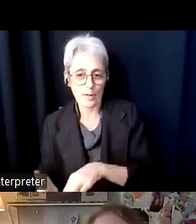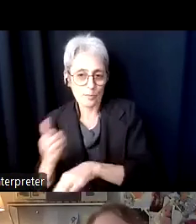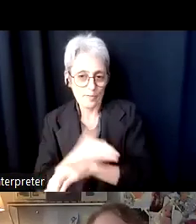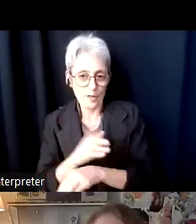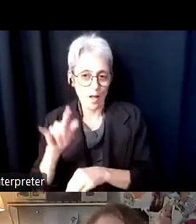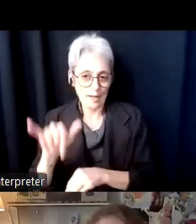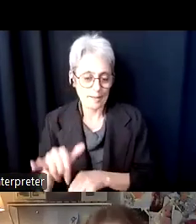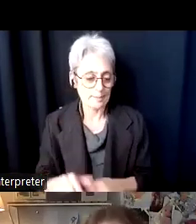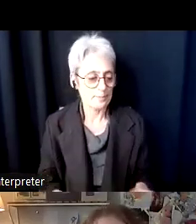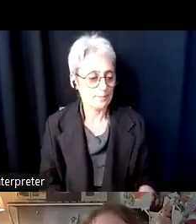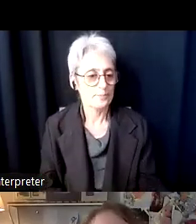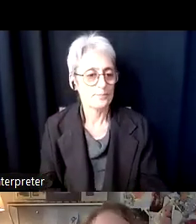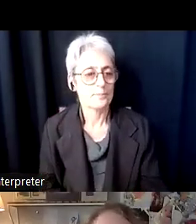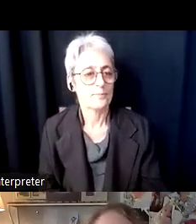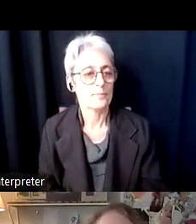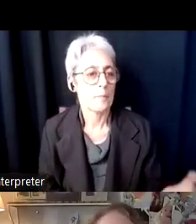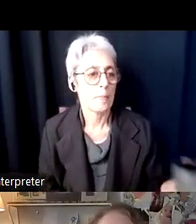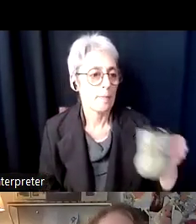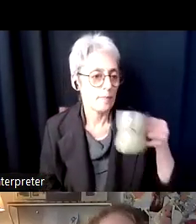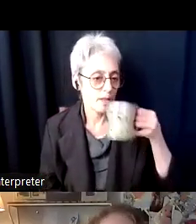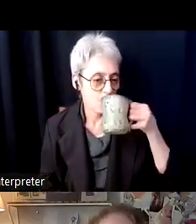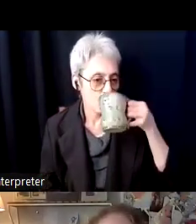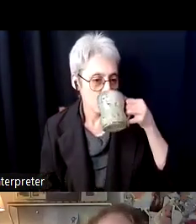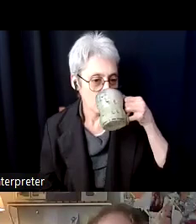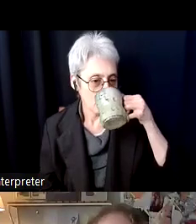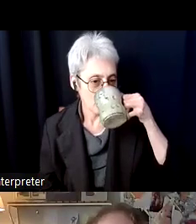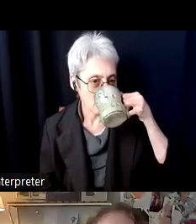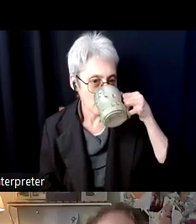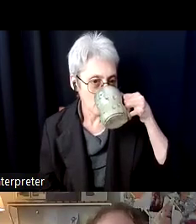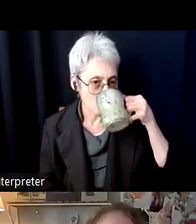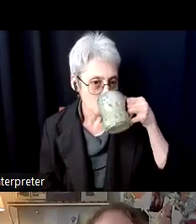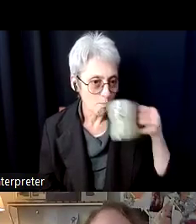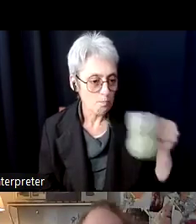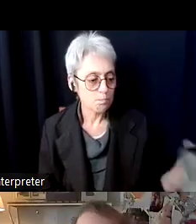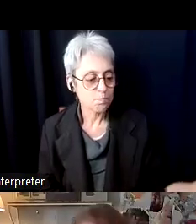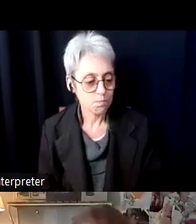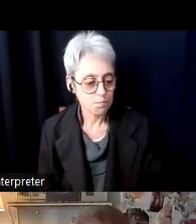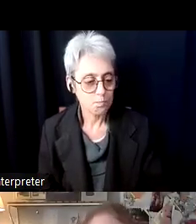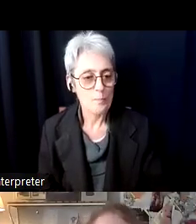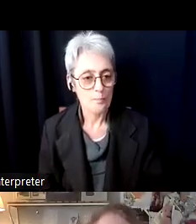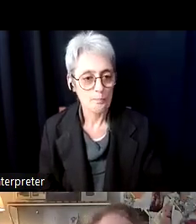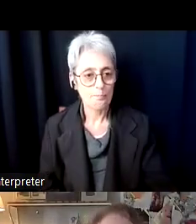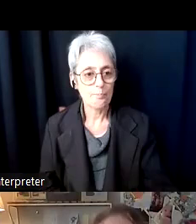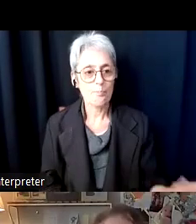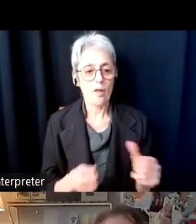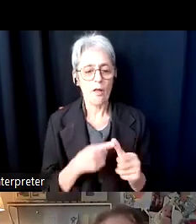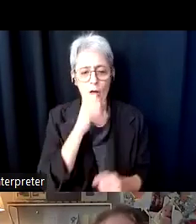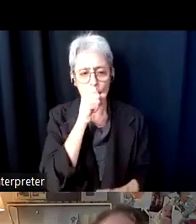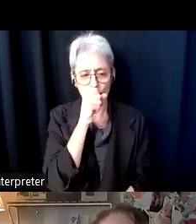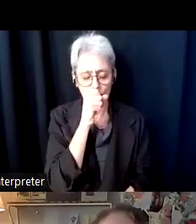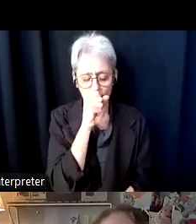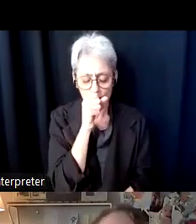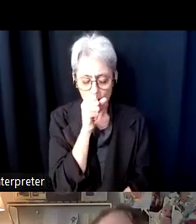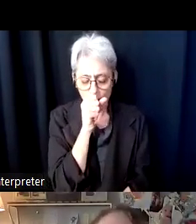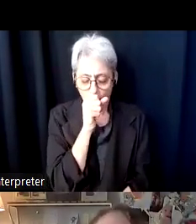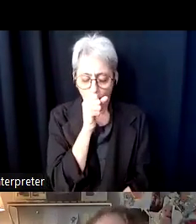take a closer look first at who uses self-directed supports. So we'll go to the next slide as well. Thank you. And you'll